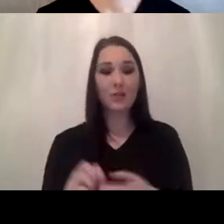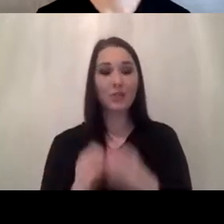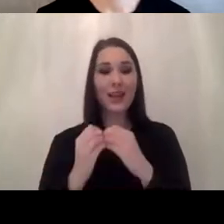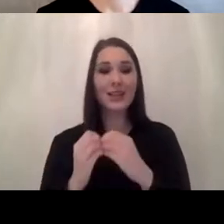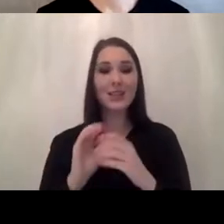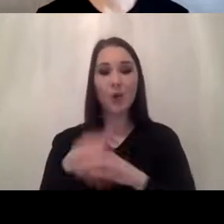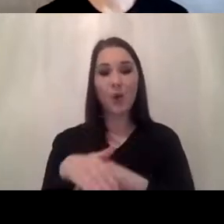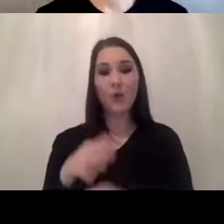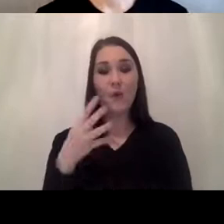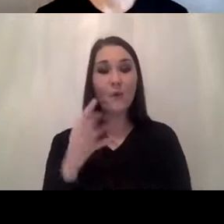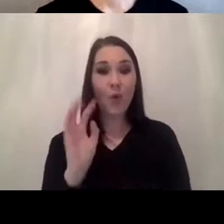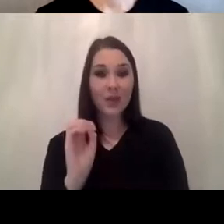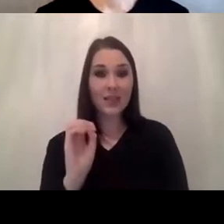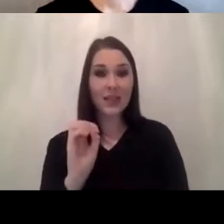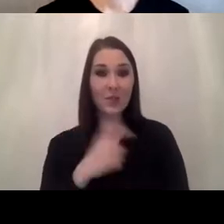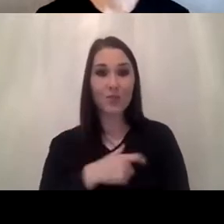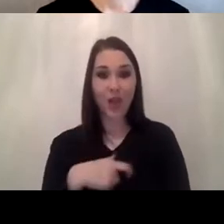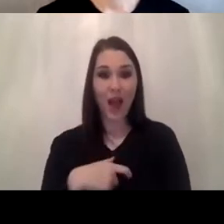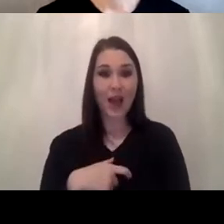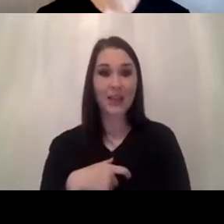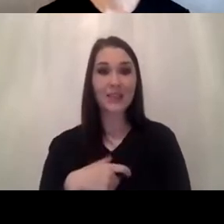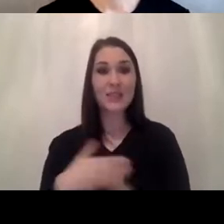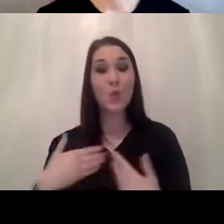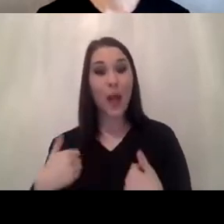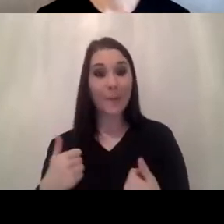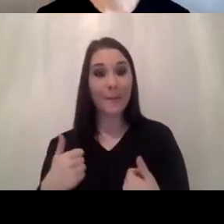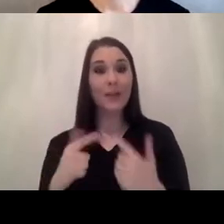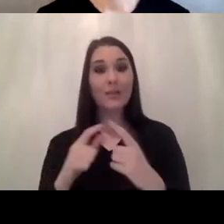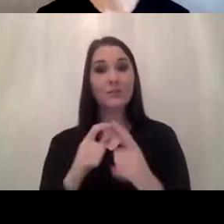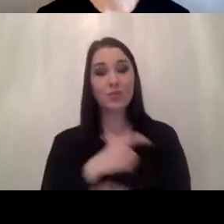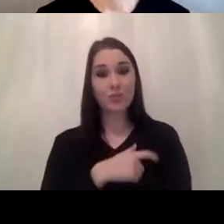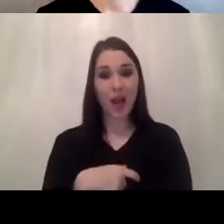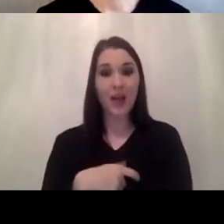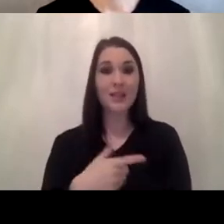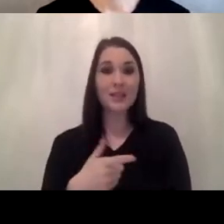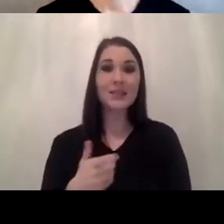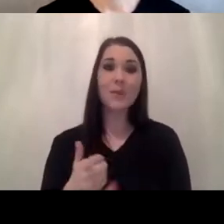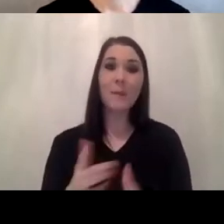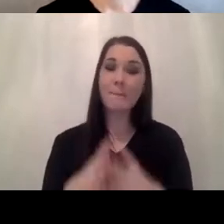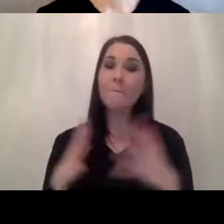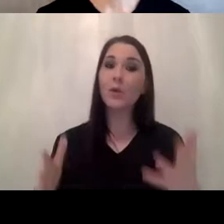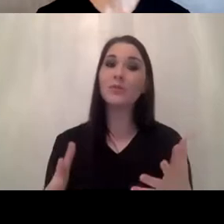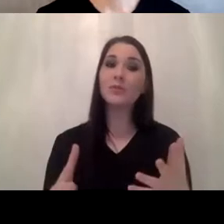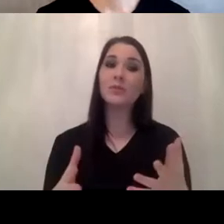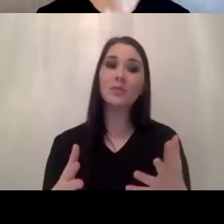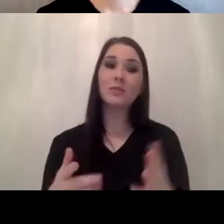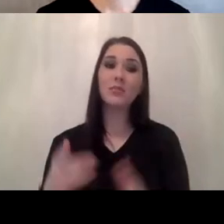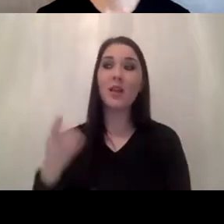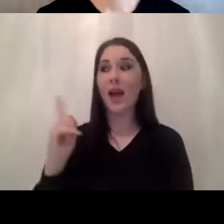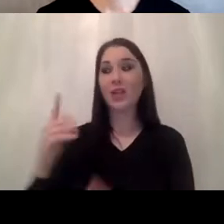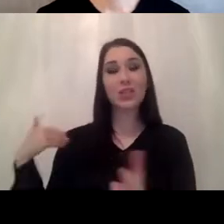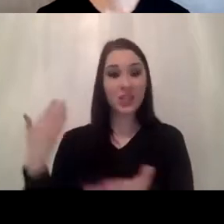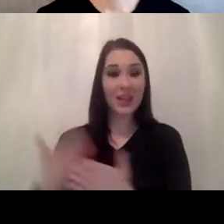brands, specifically well-being brands in the last couple of years, but most of them would have been done in the last year. So yeah,